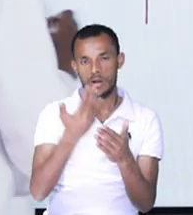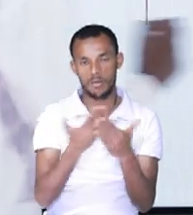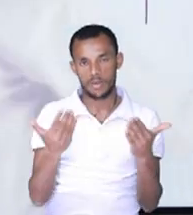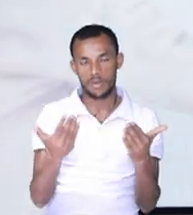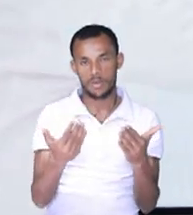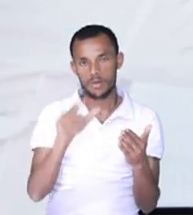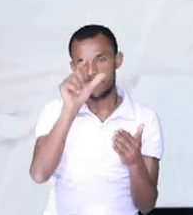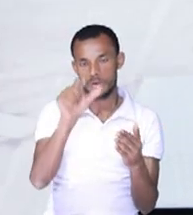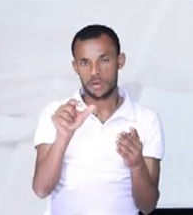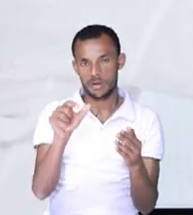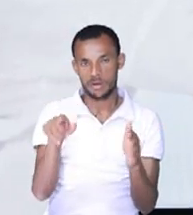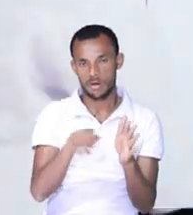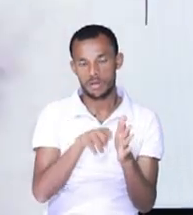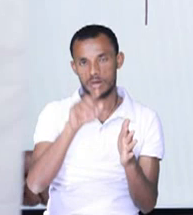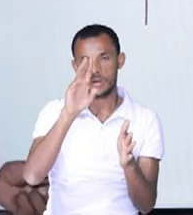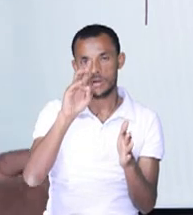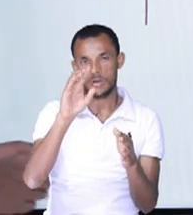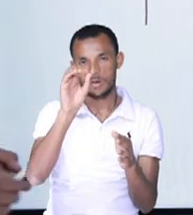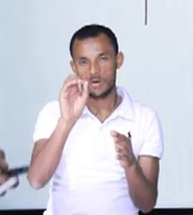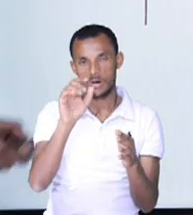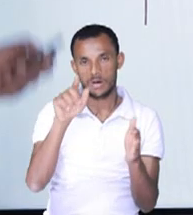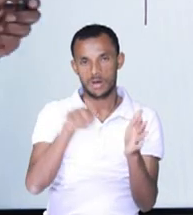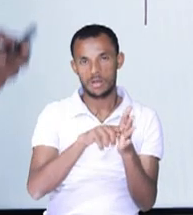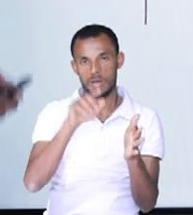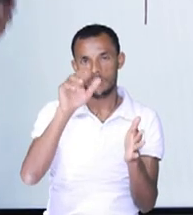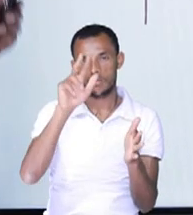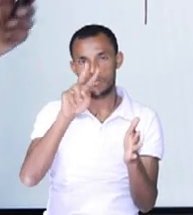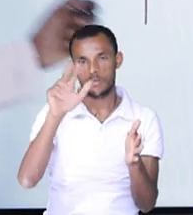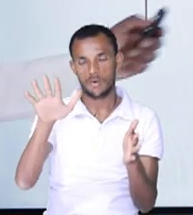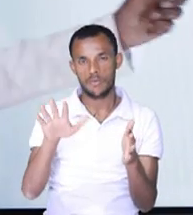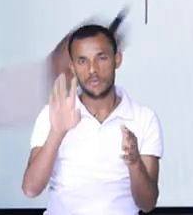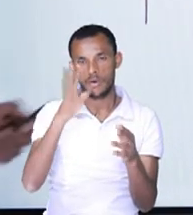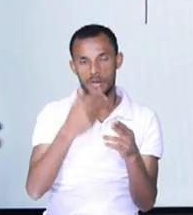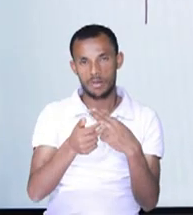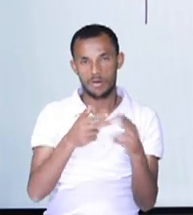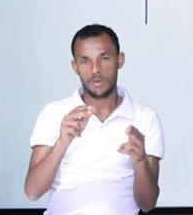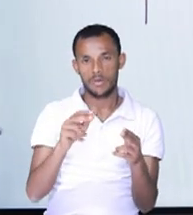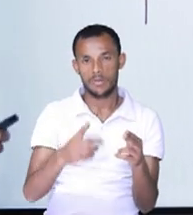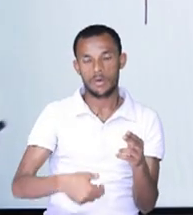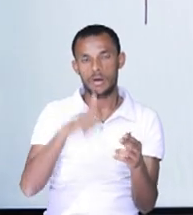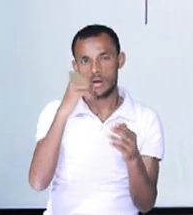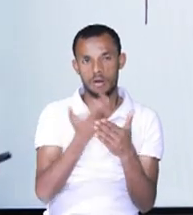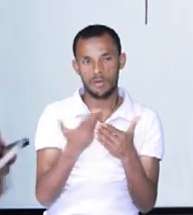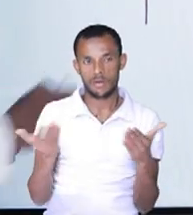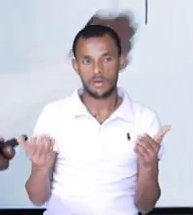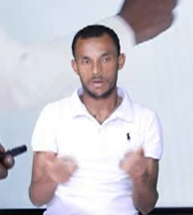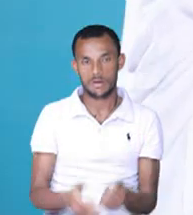A matrix which is negative 7, 0, negative 2, 5. 4 times the minor